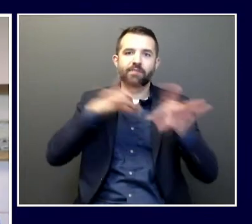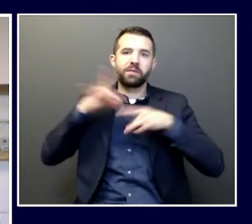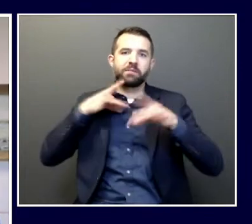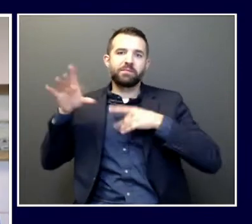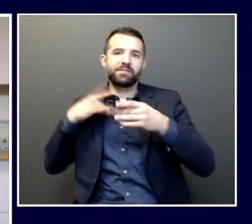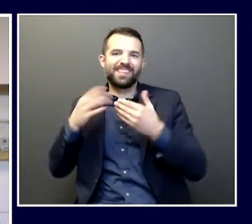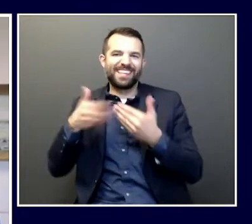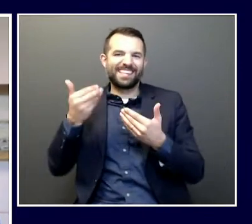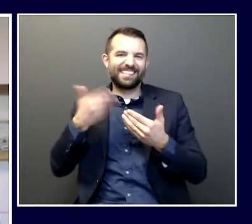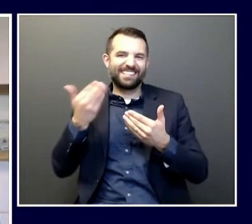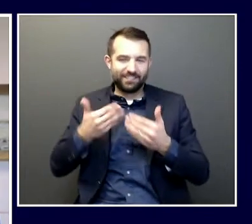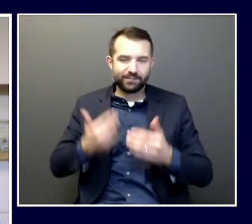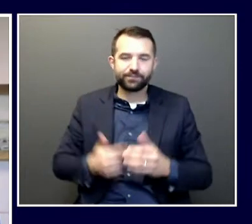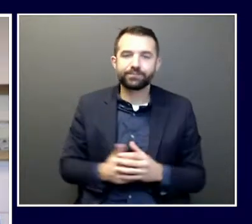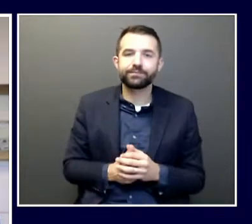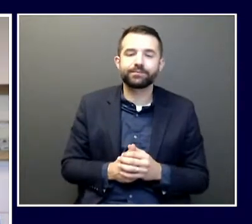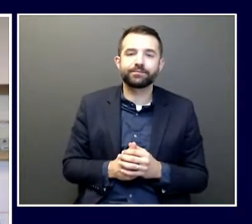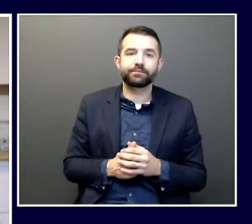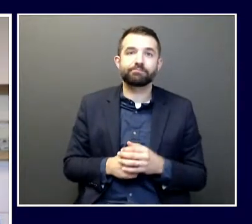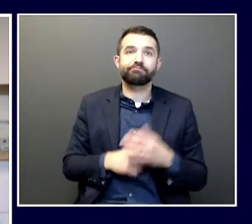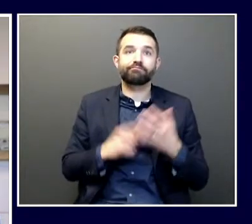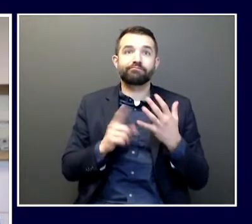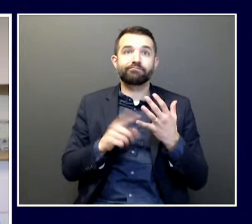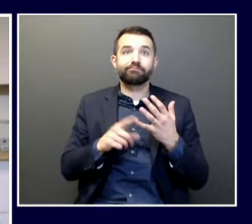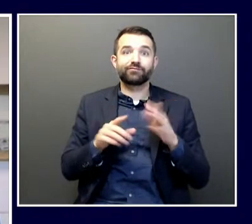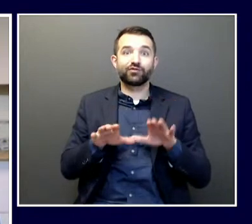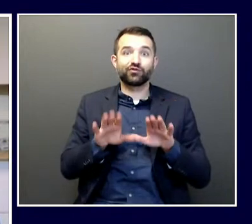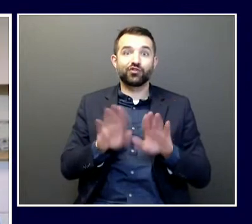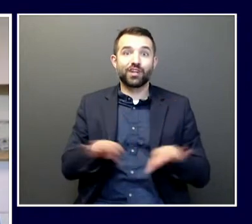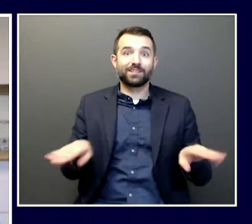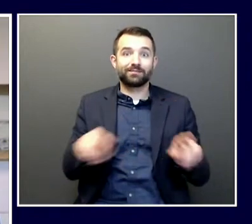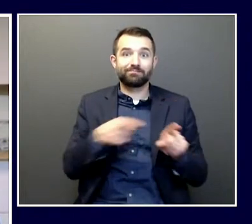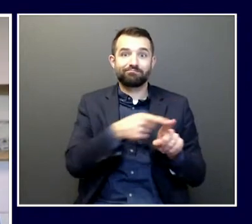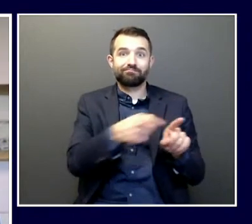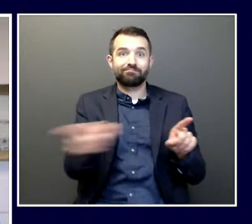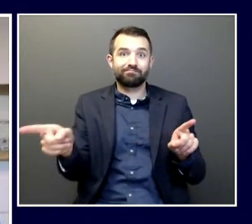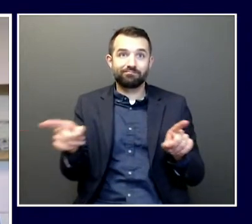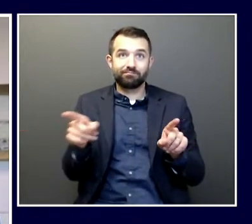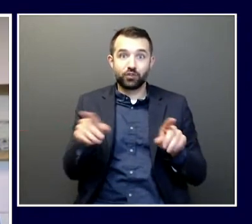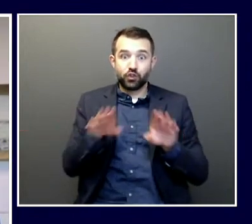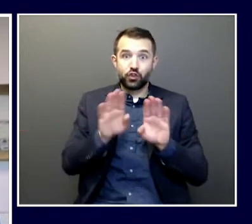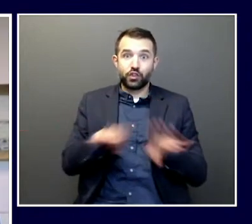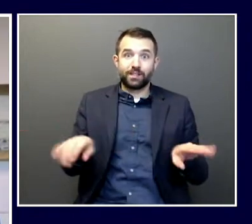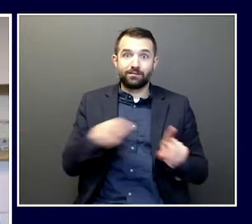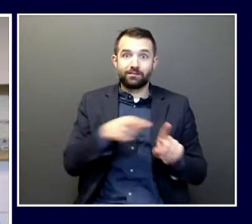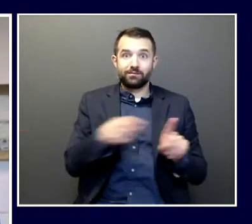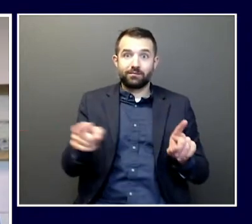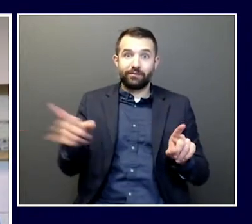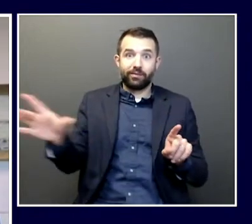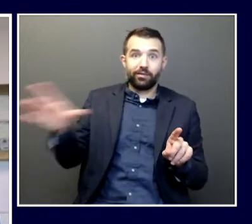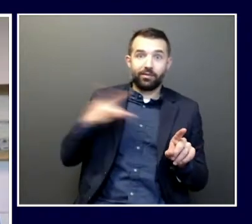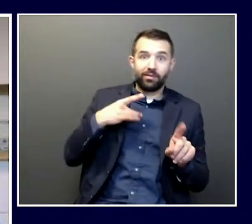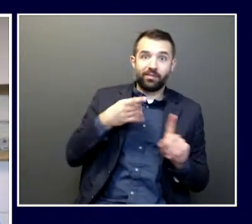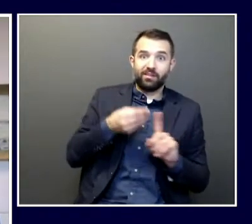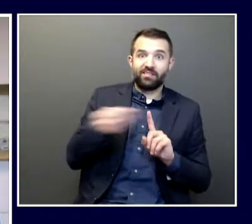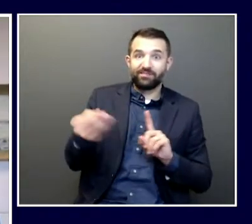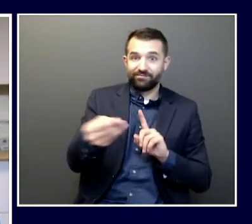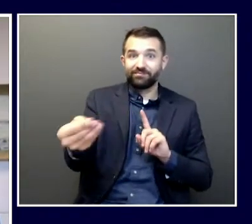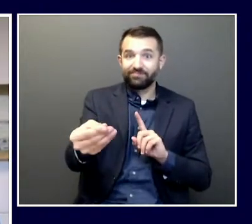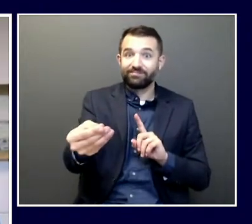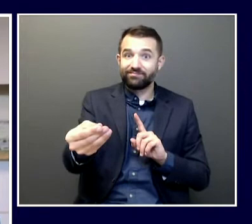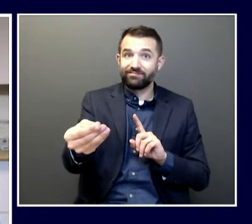Children in particular are driving transmission as well as case rates. In the past 14 days in